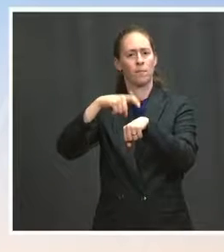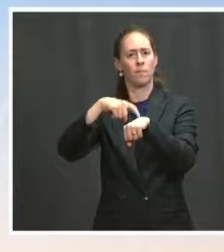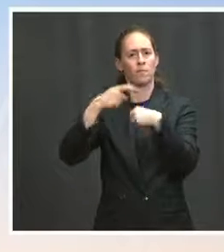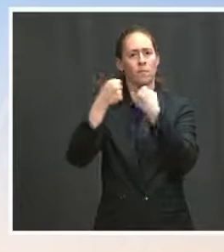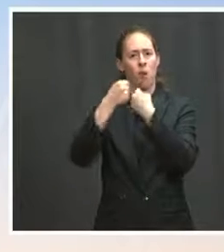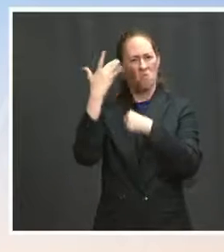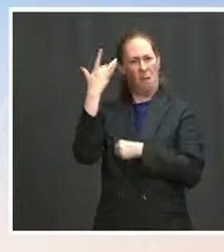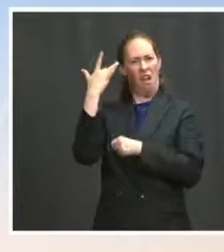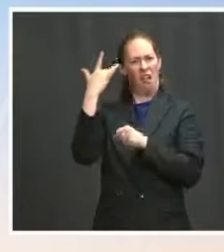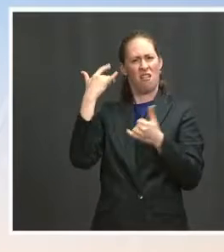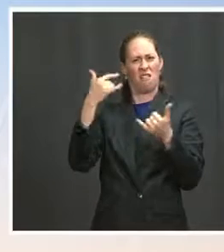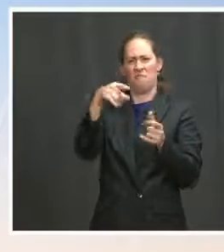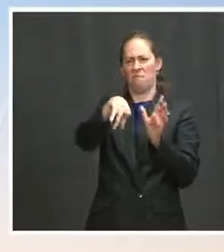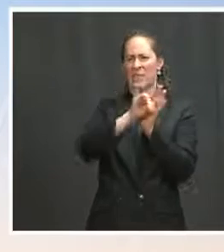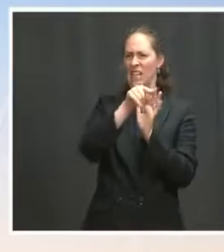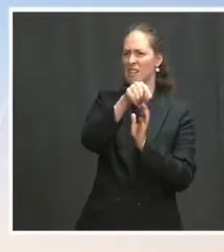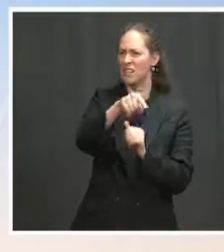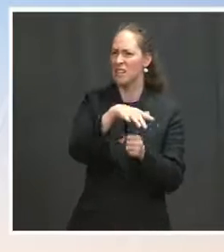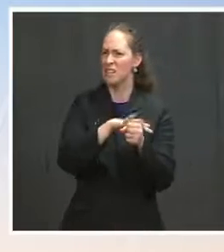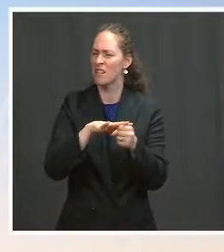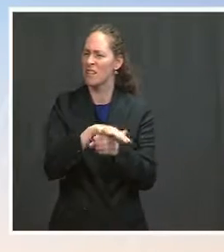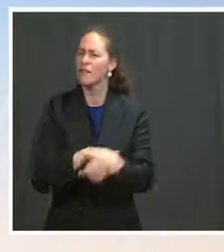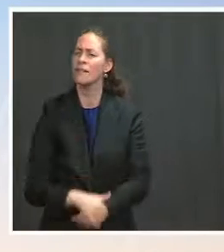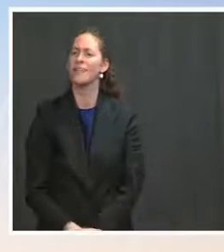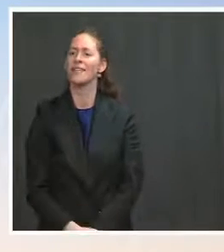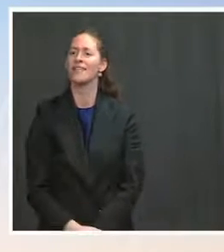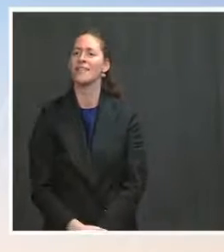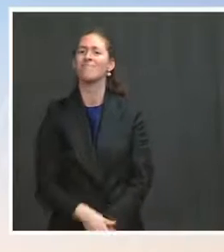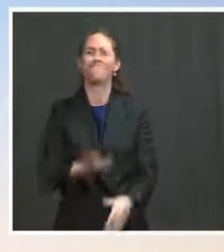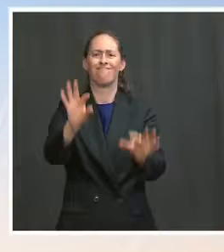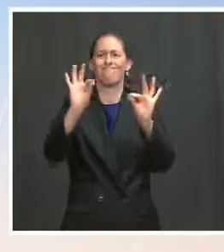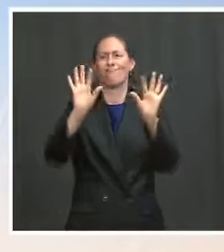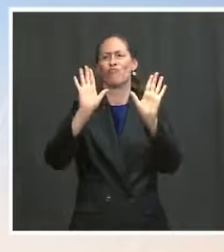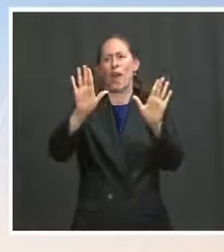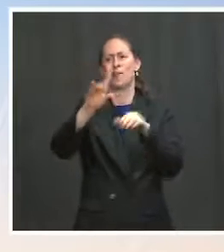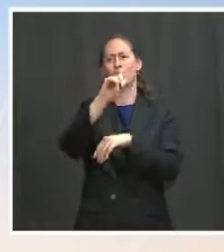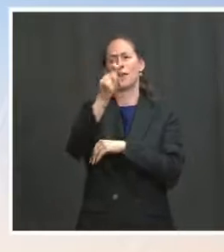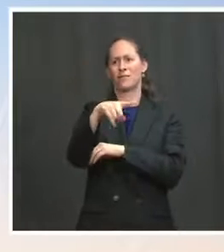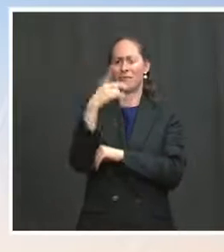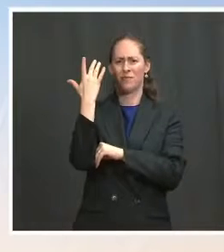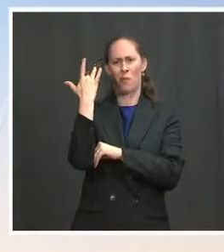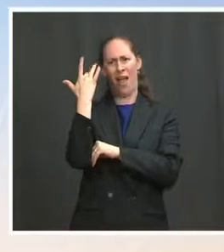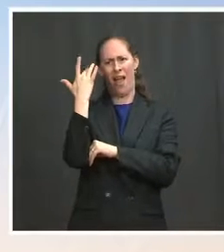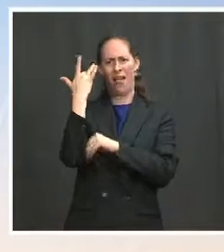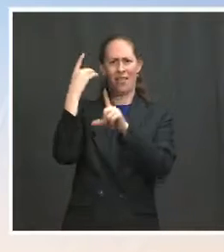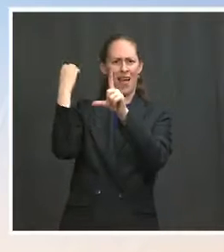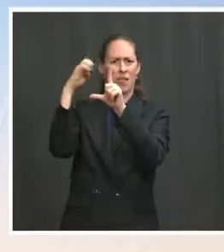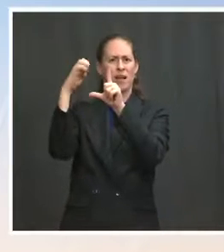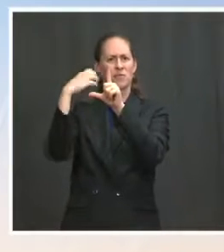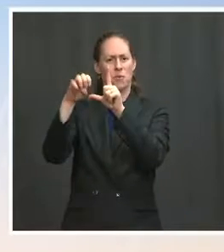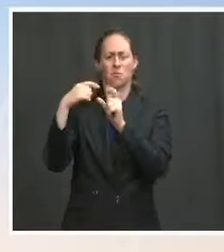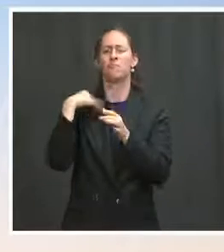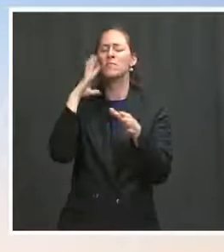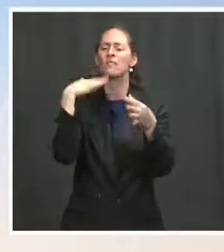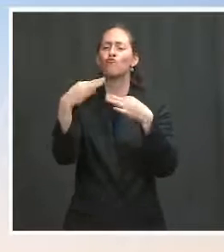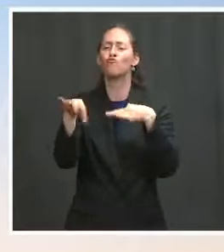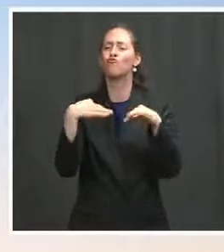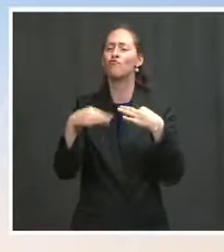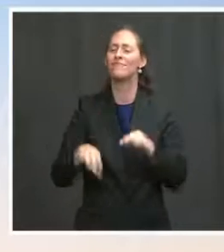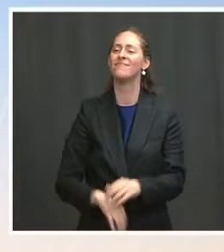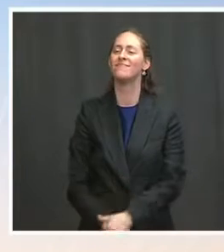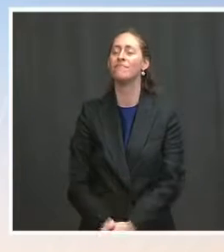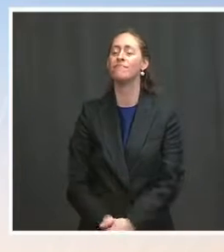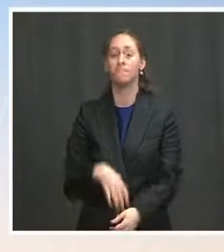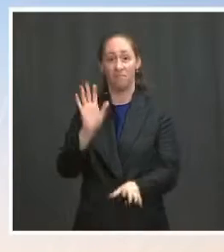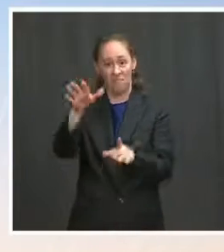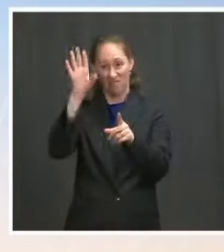was interested in that as well, so we looked into it. I would say that El Paso has an interesting history, as you